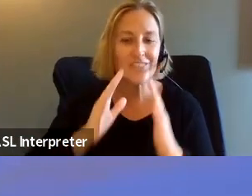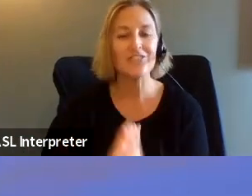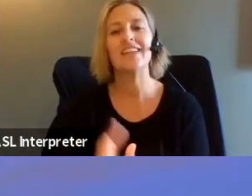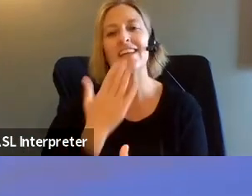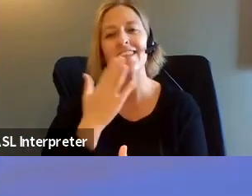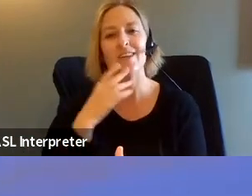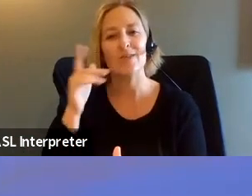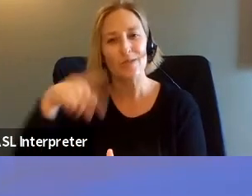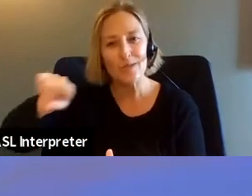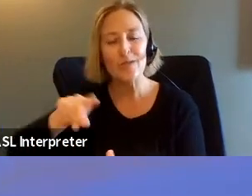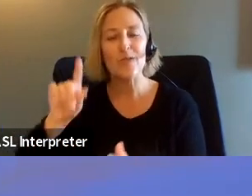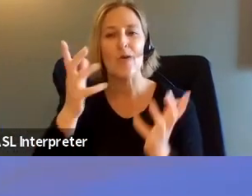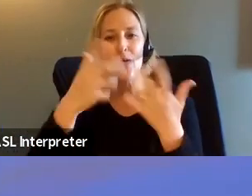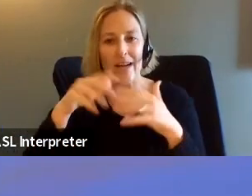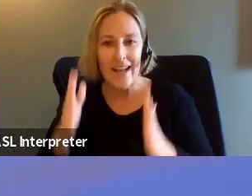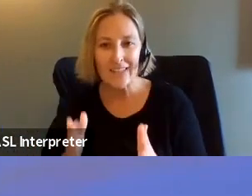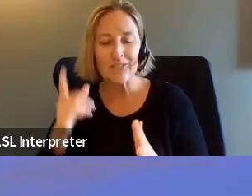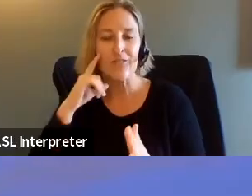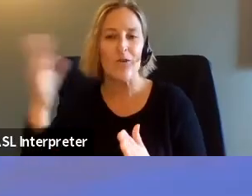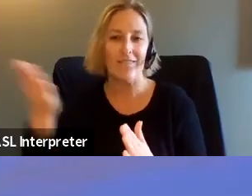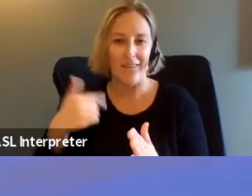to the organizers for inviting me.